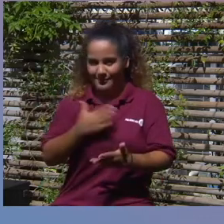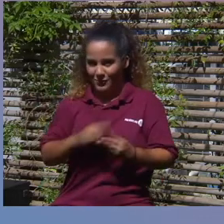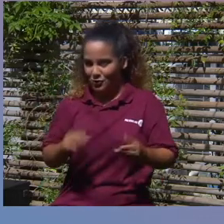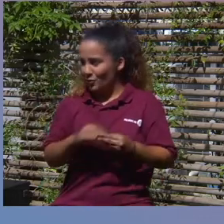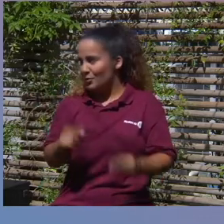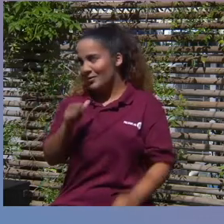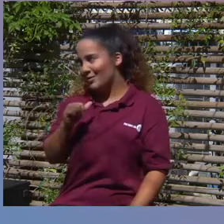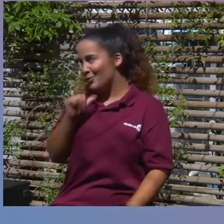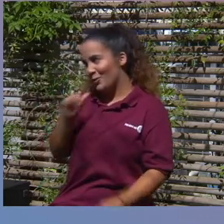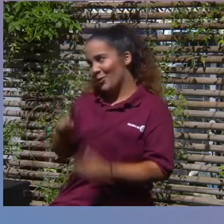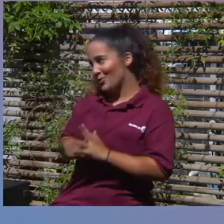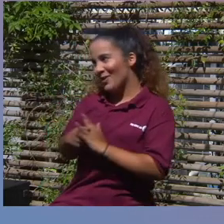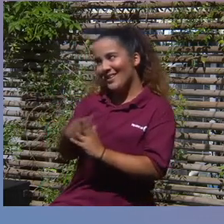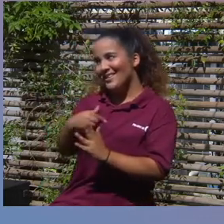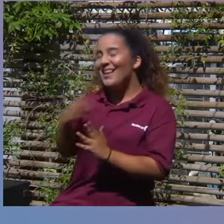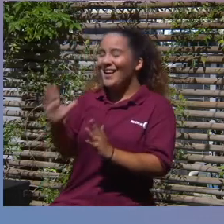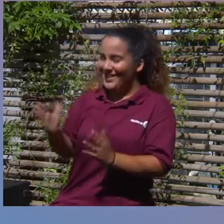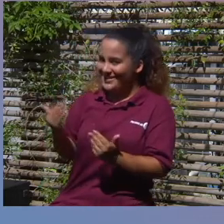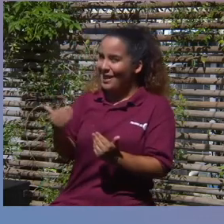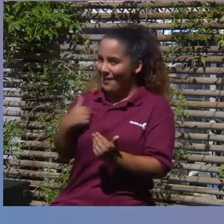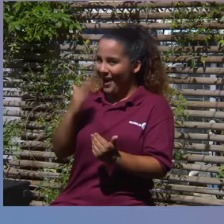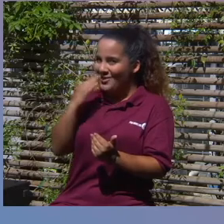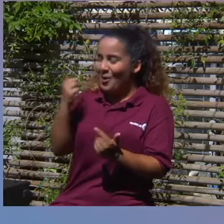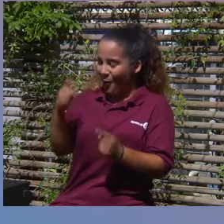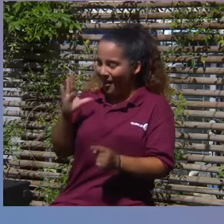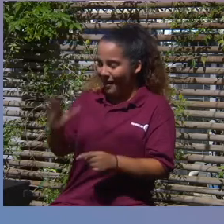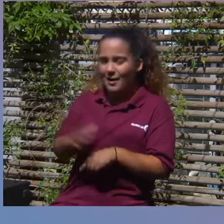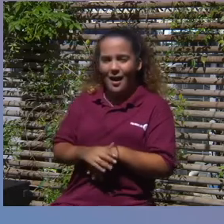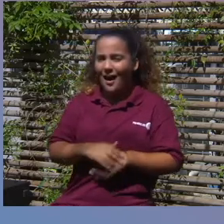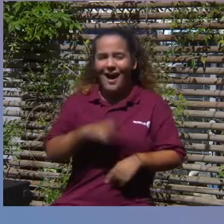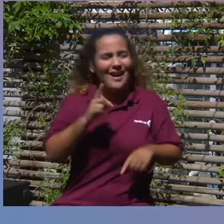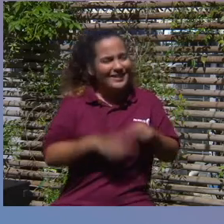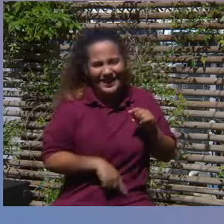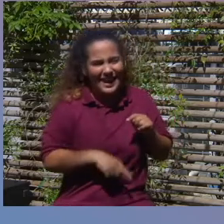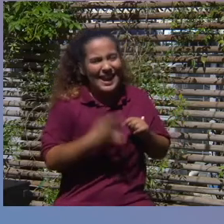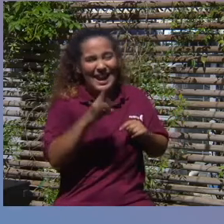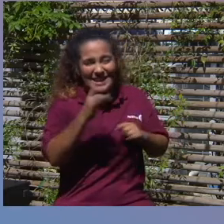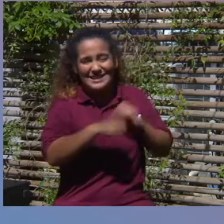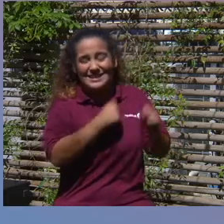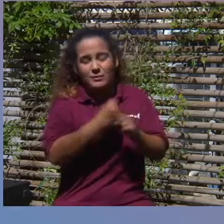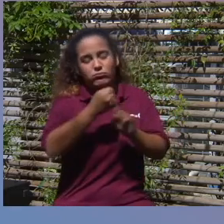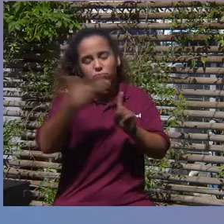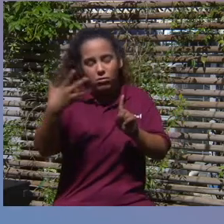Don't start. We can't wait it's to watch coming. It. It's coming. Don't it's start. Coming. No, I can't do another 18 years, child.